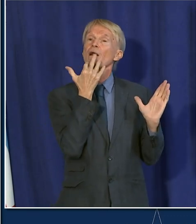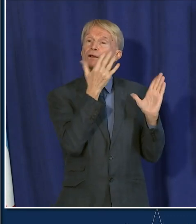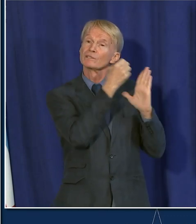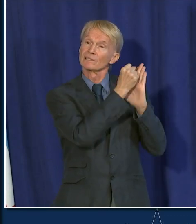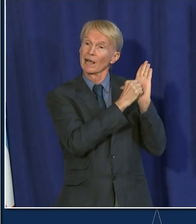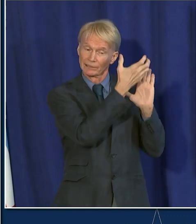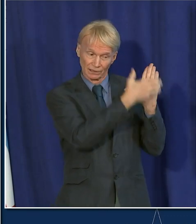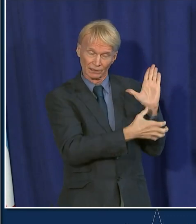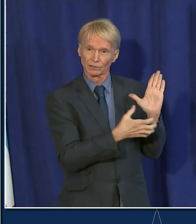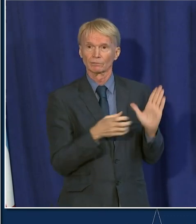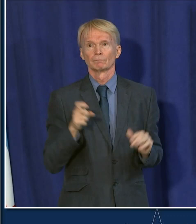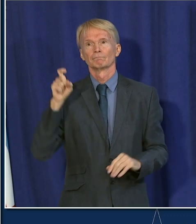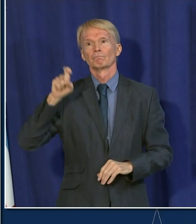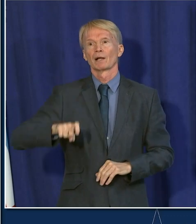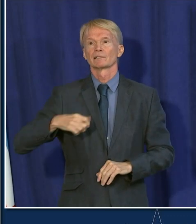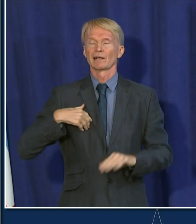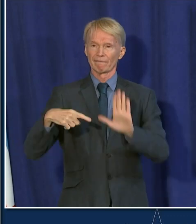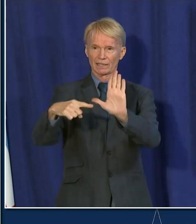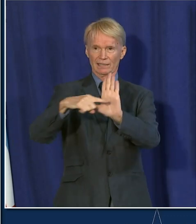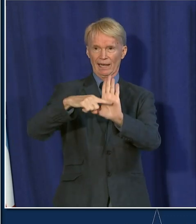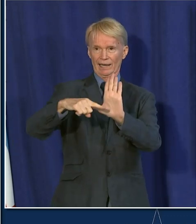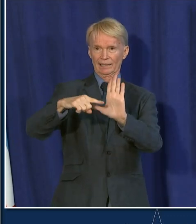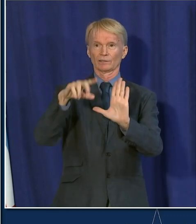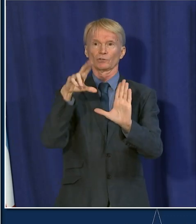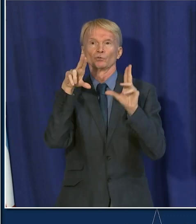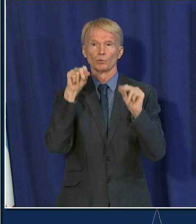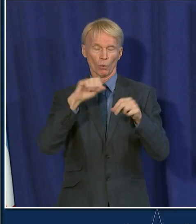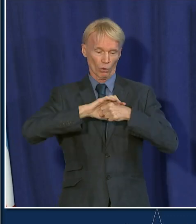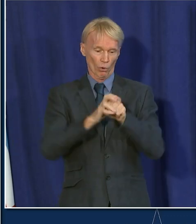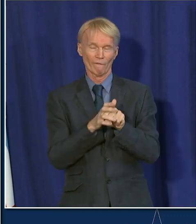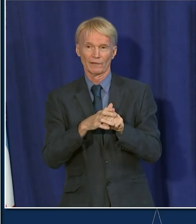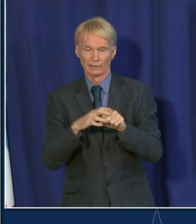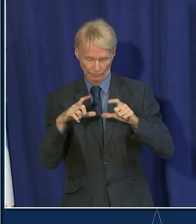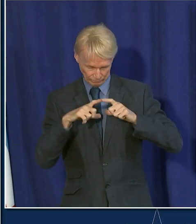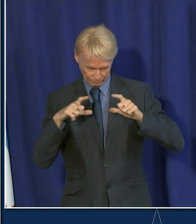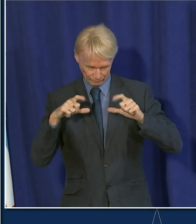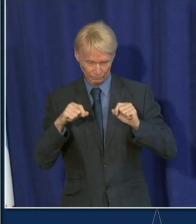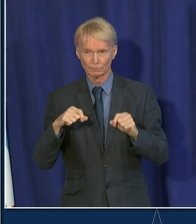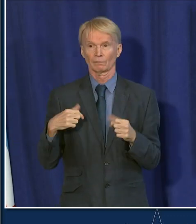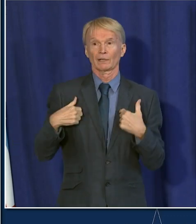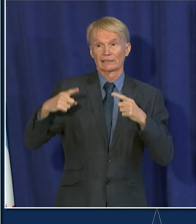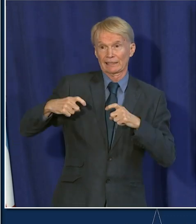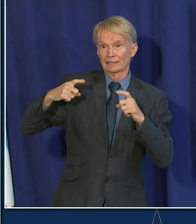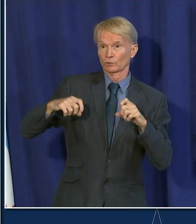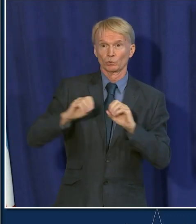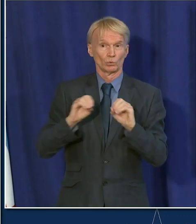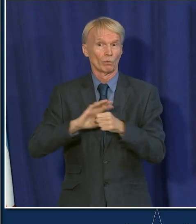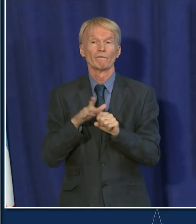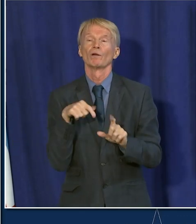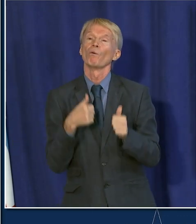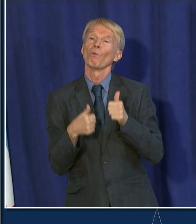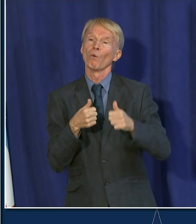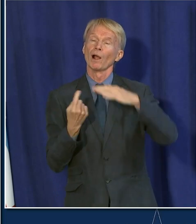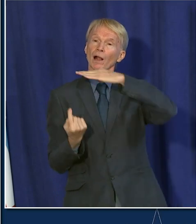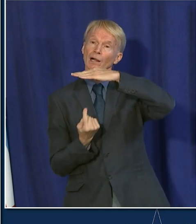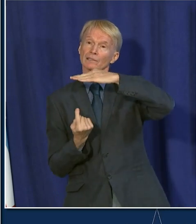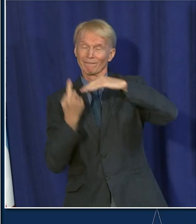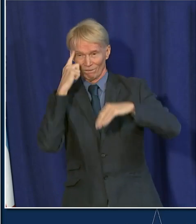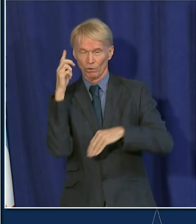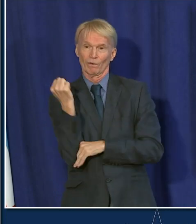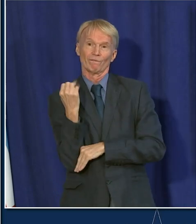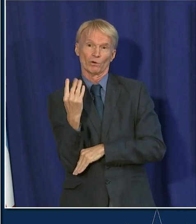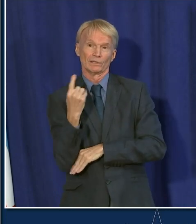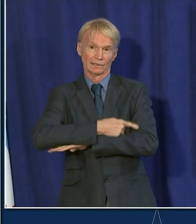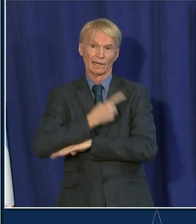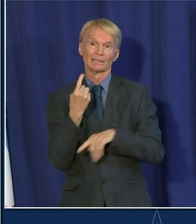either get a negative COVID-19 test or quarantine for 10 days upon return. I also wanted